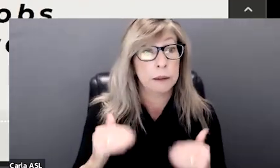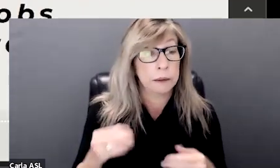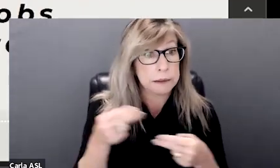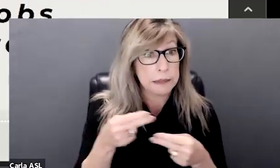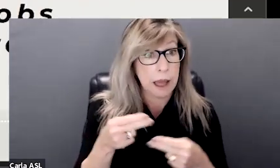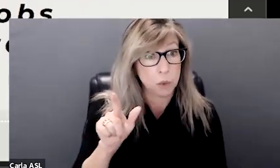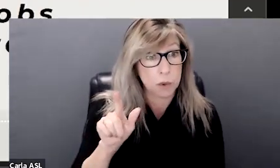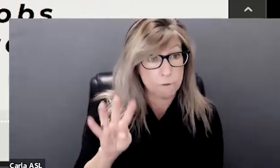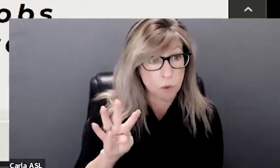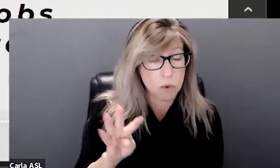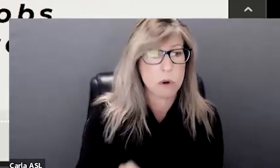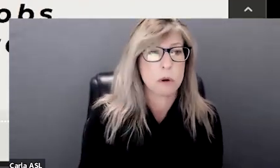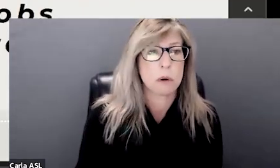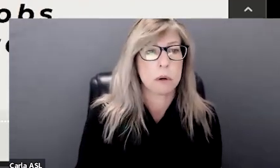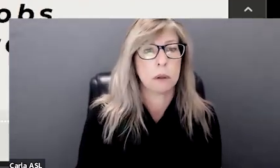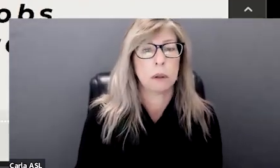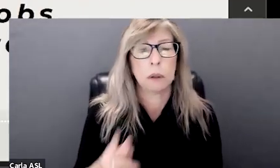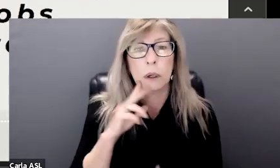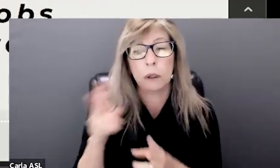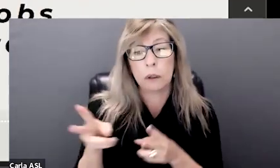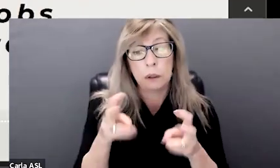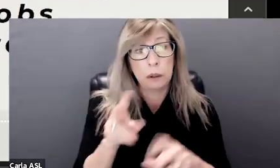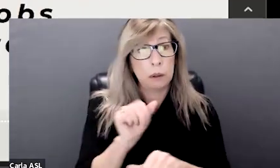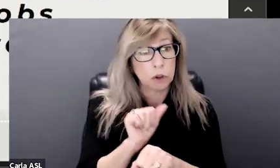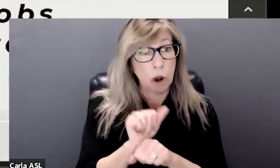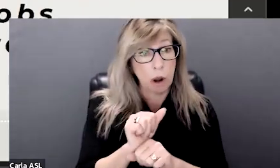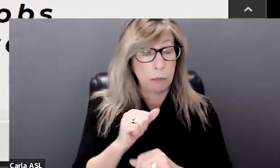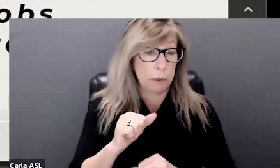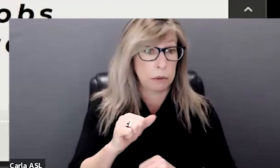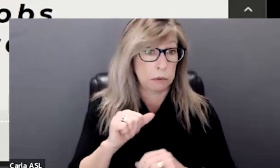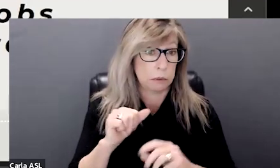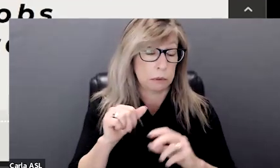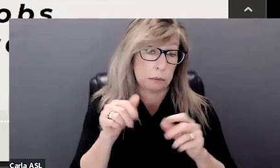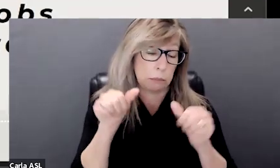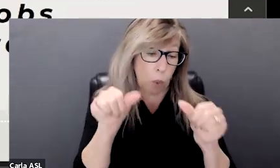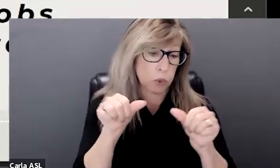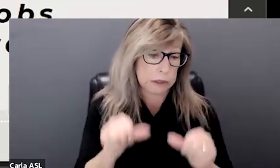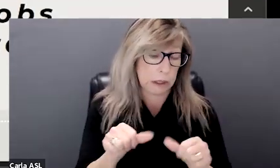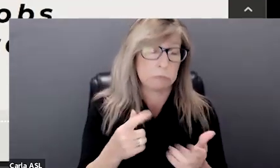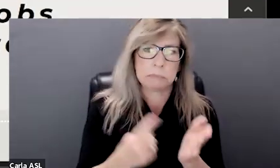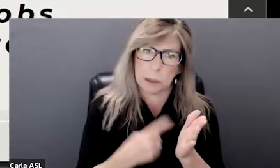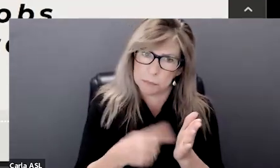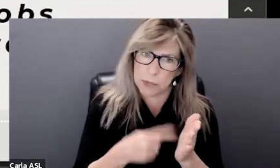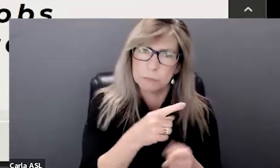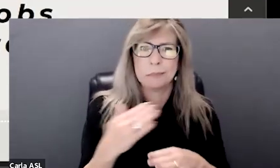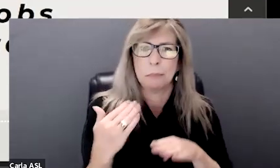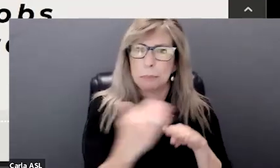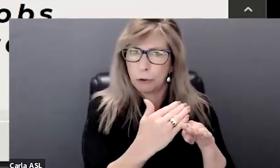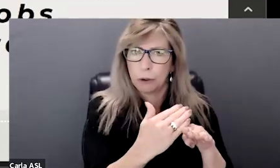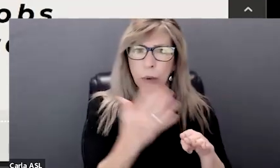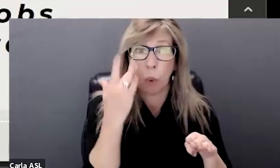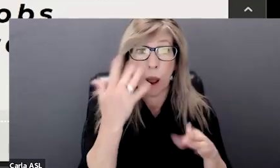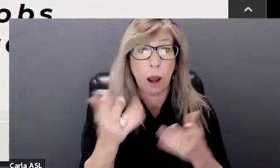24. Postings can pose barriers themselves in terms of things like accessibility of a website, as well